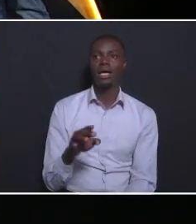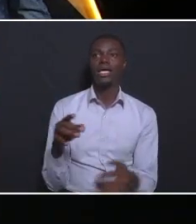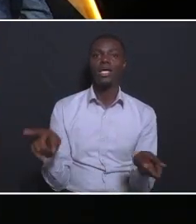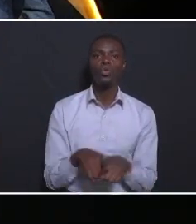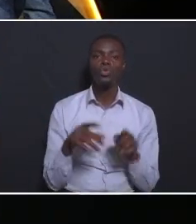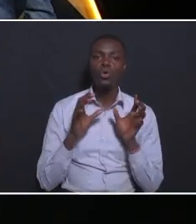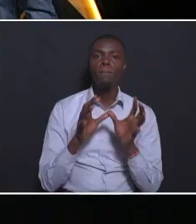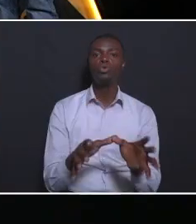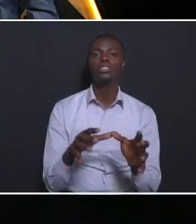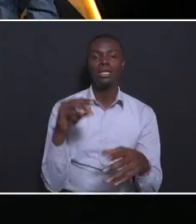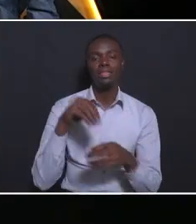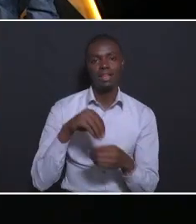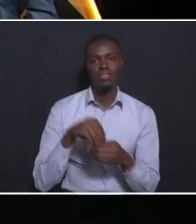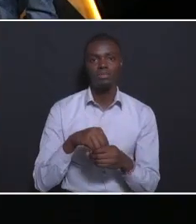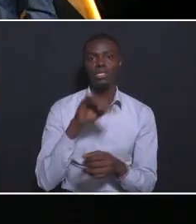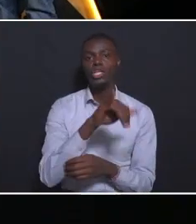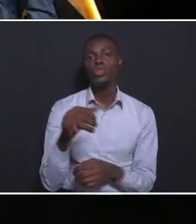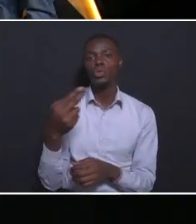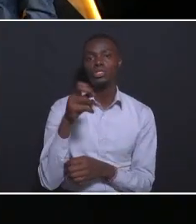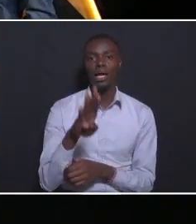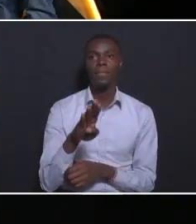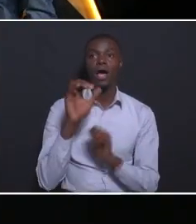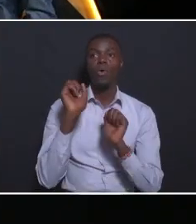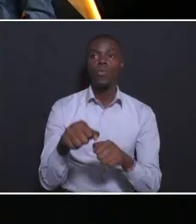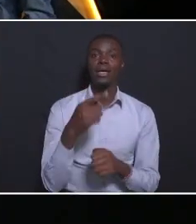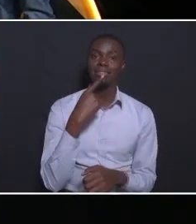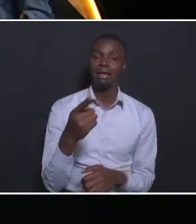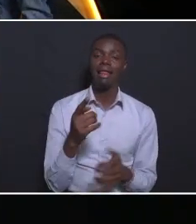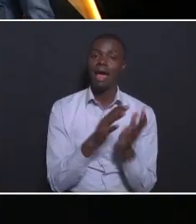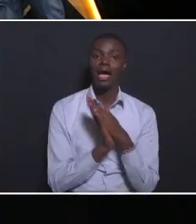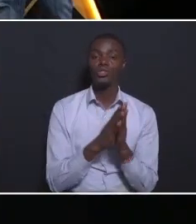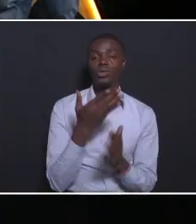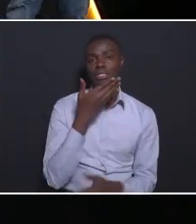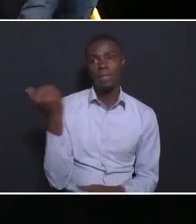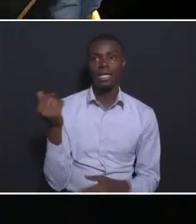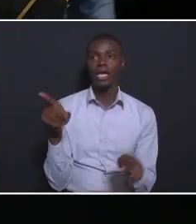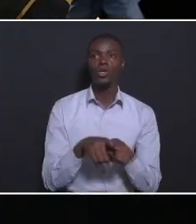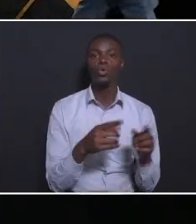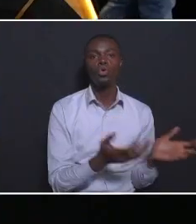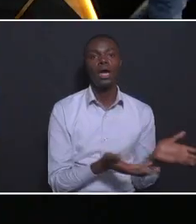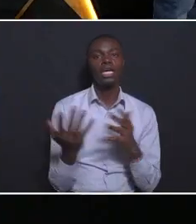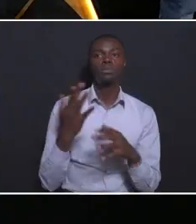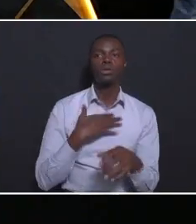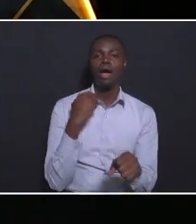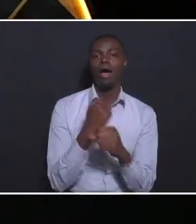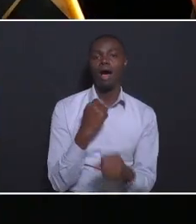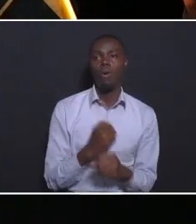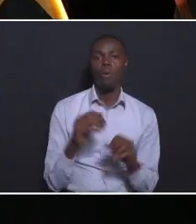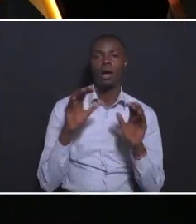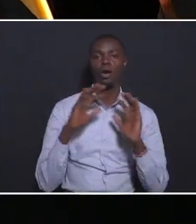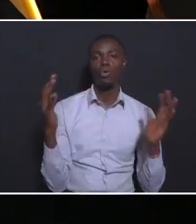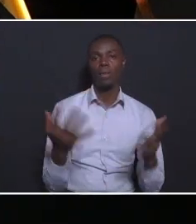the investment in this hub, we'll be able to tell our stories better and export our work